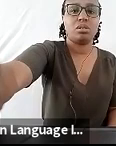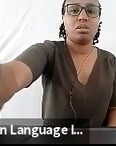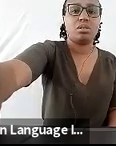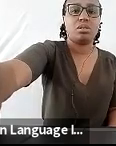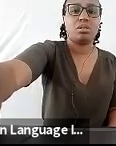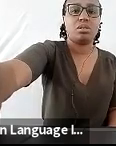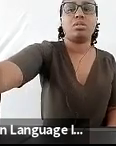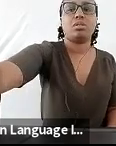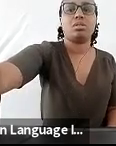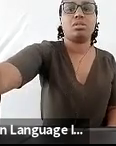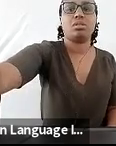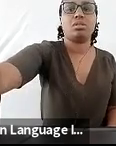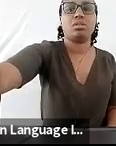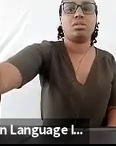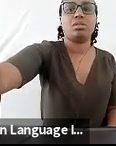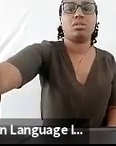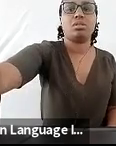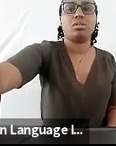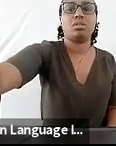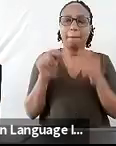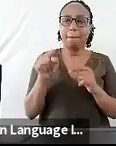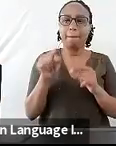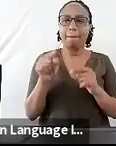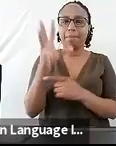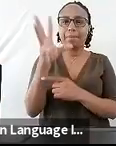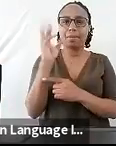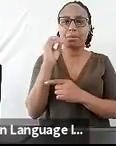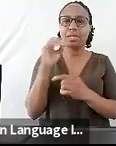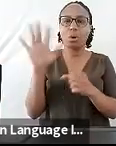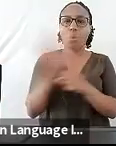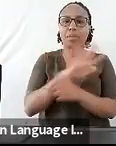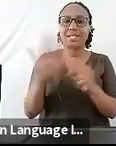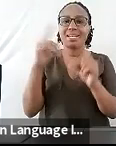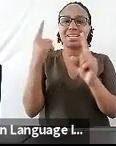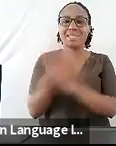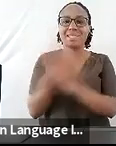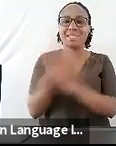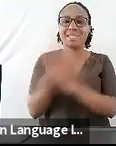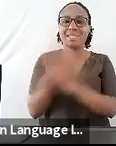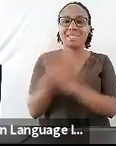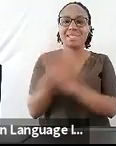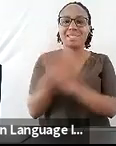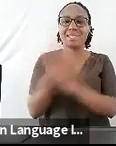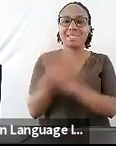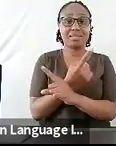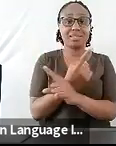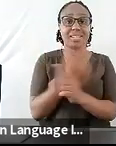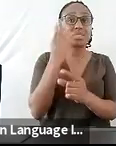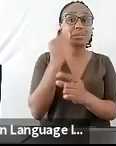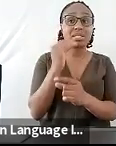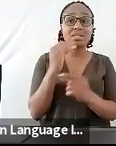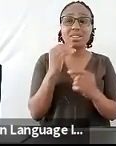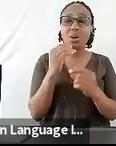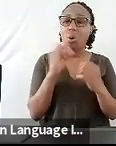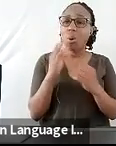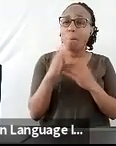bus, it was a completely different, like, oh my God, you're from Kenya. I've never met a Kenyan